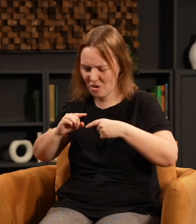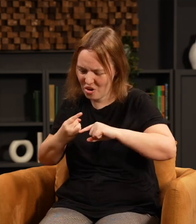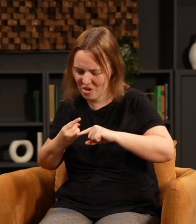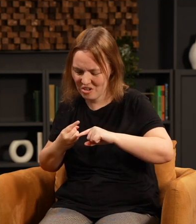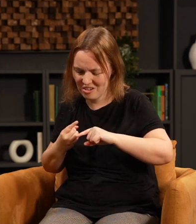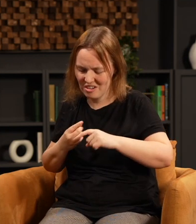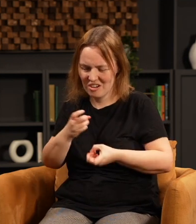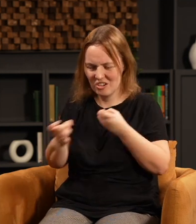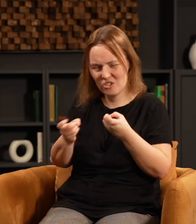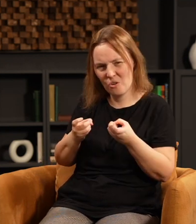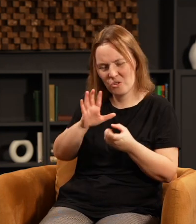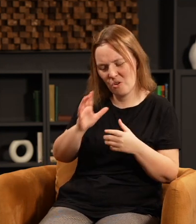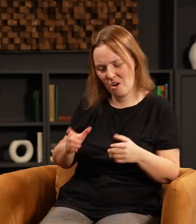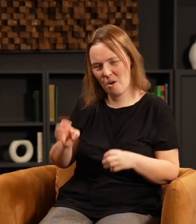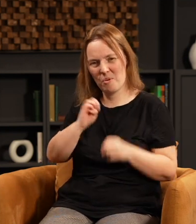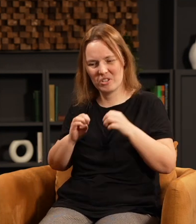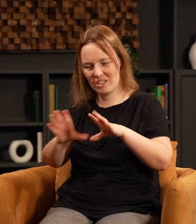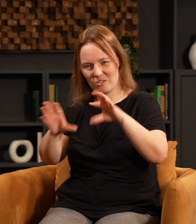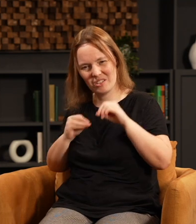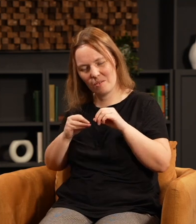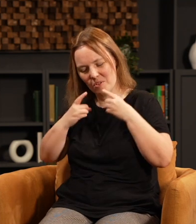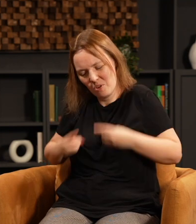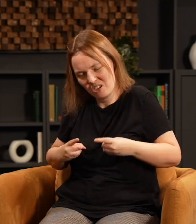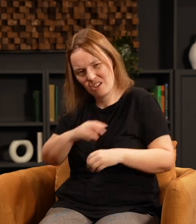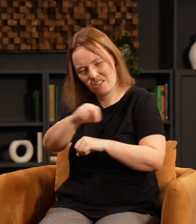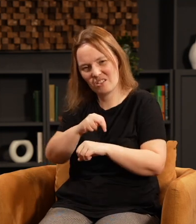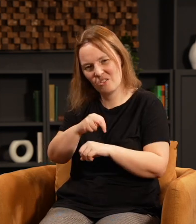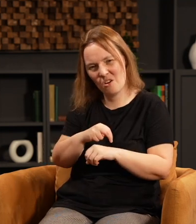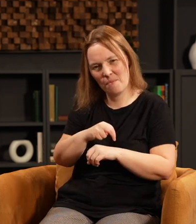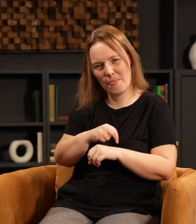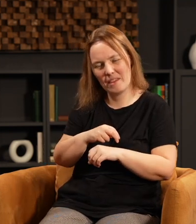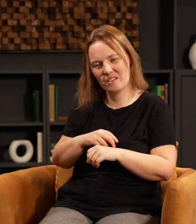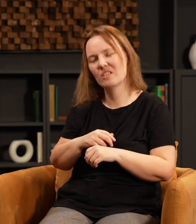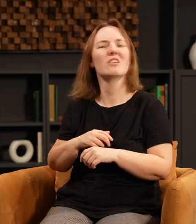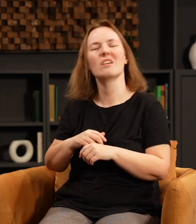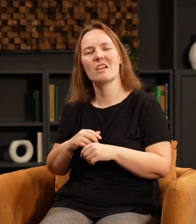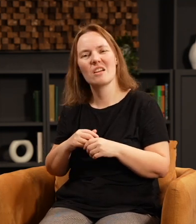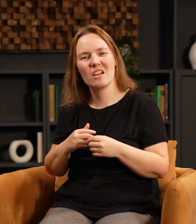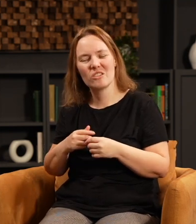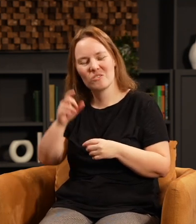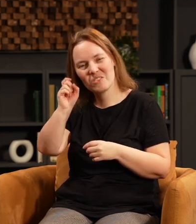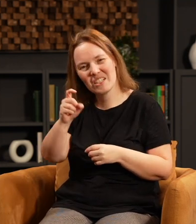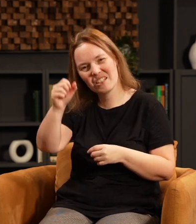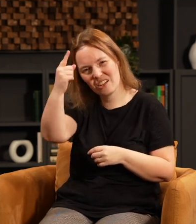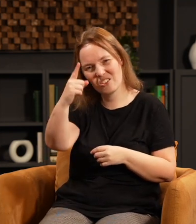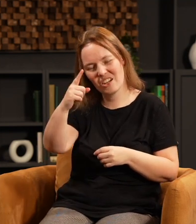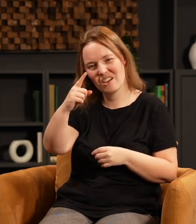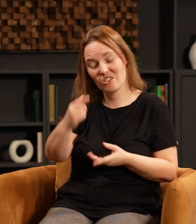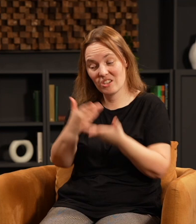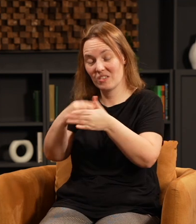emotions, when you accept depression as the norm, when you take offense as the norm, you need to understand you're given entry to the